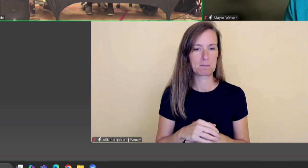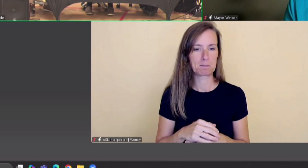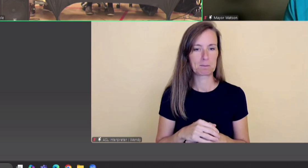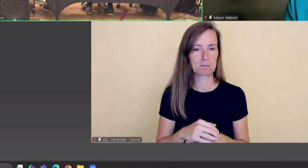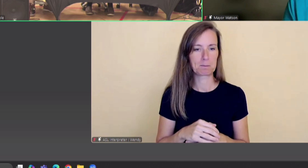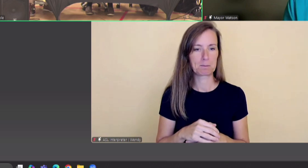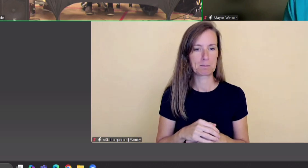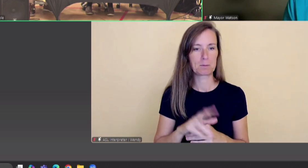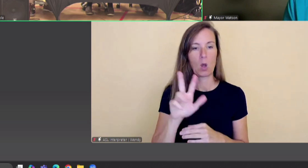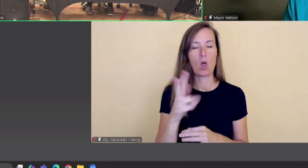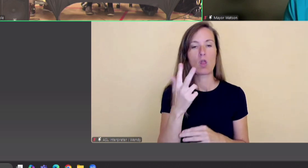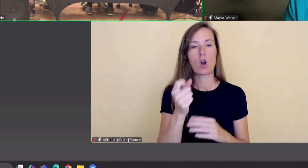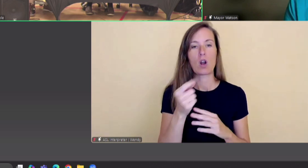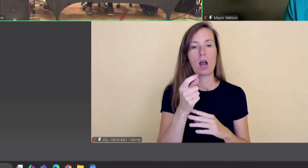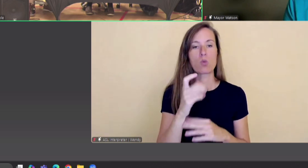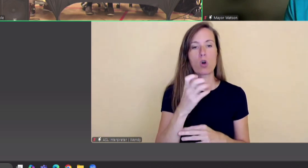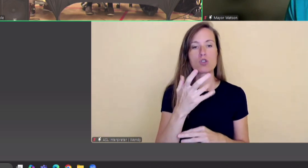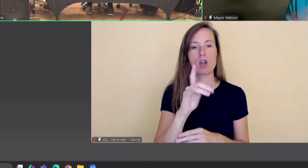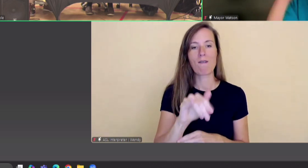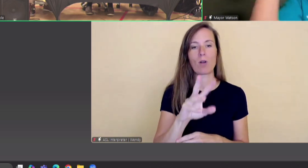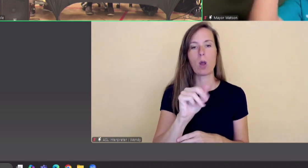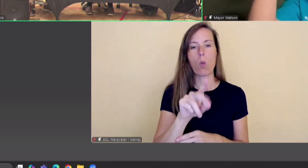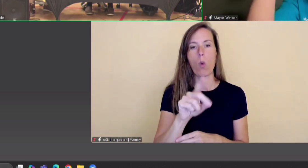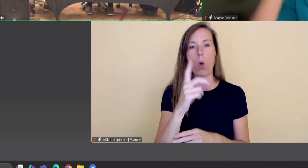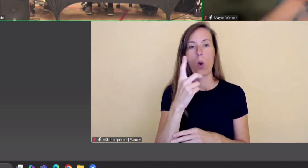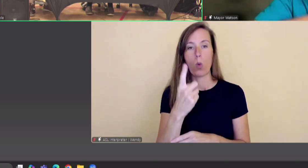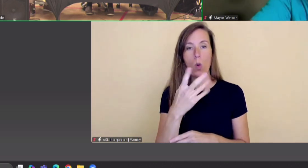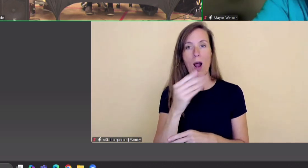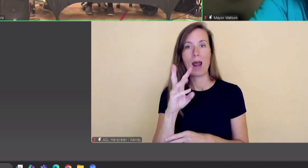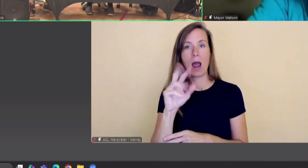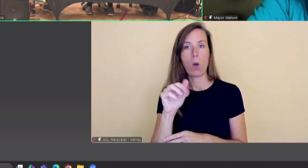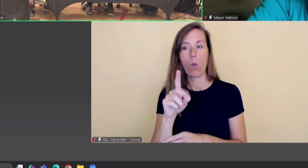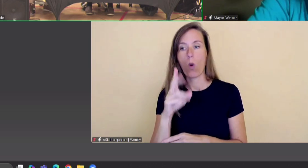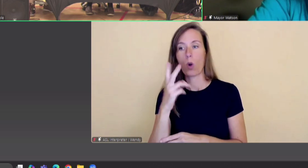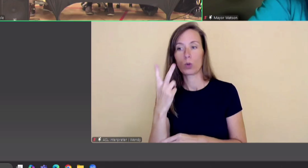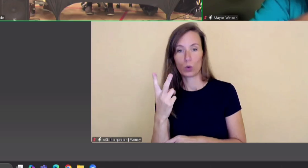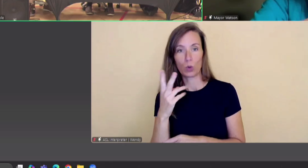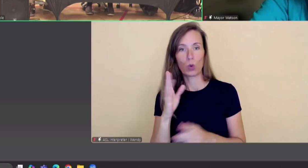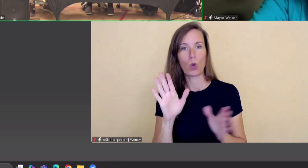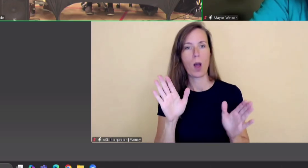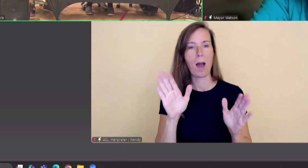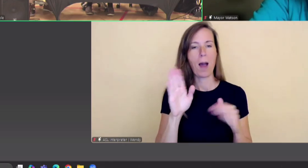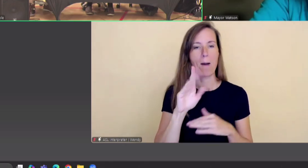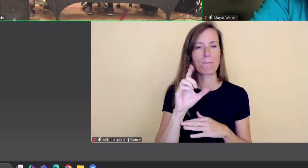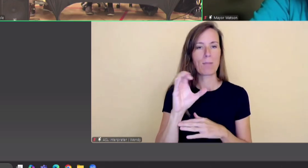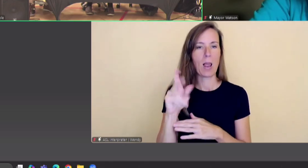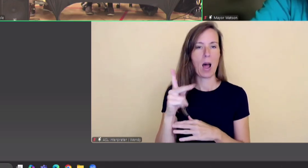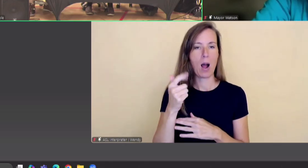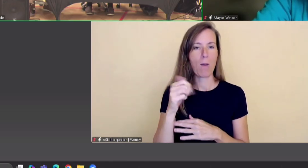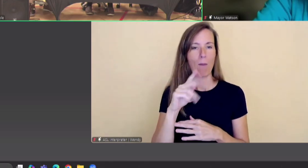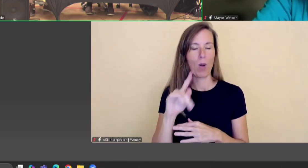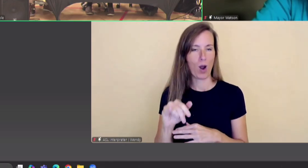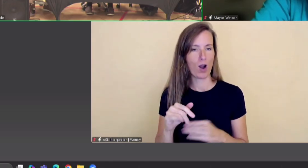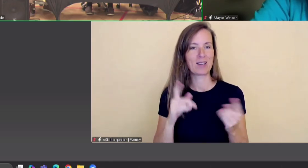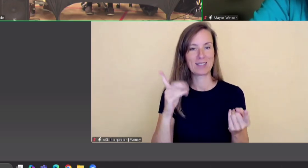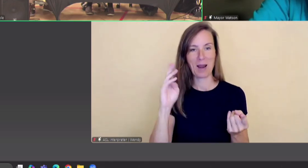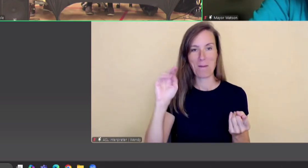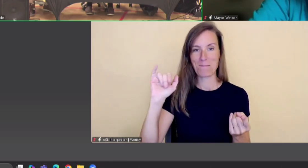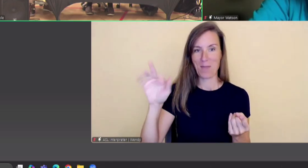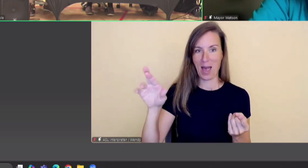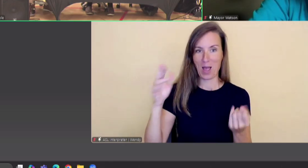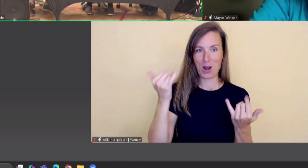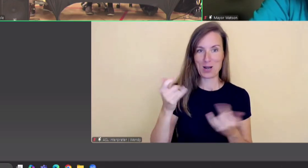1 and Ward 2 block party. As mayor, now that you're mayor, I have a new partner with that.